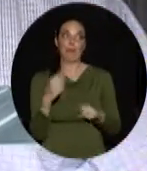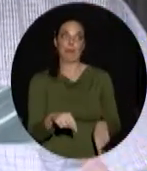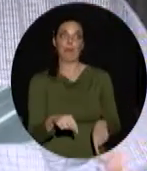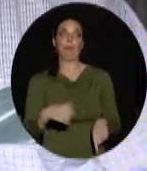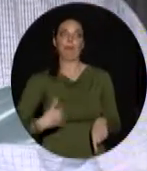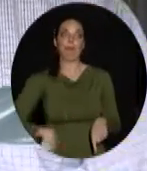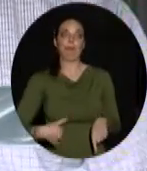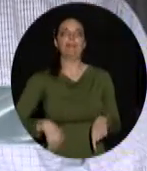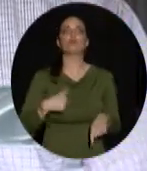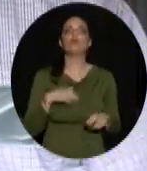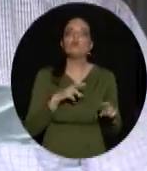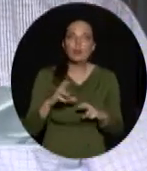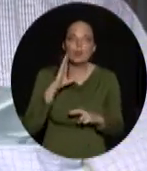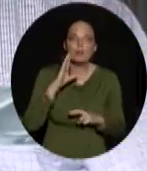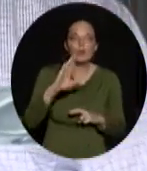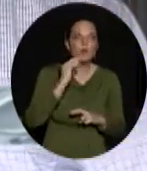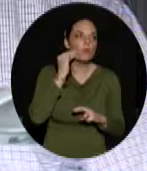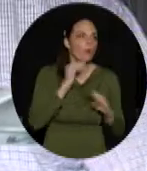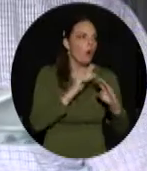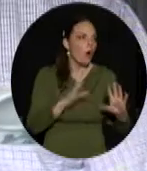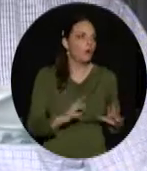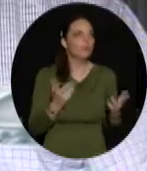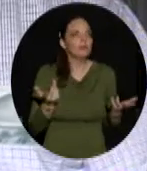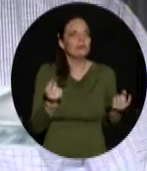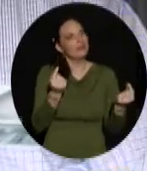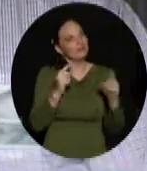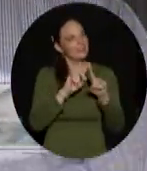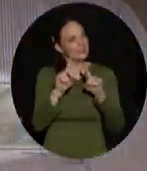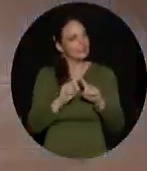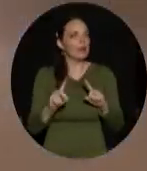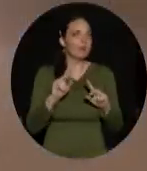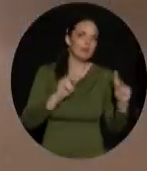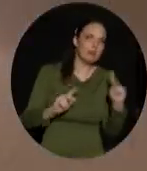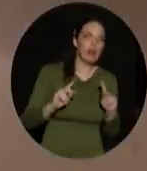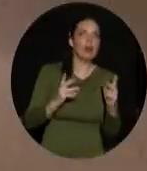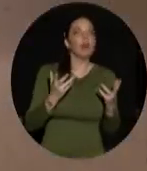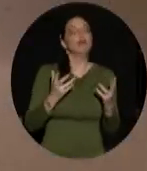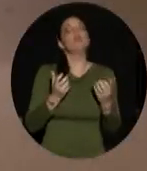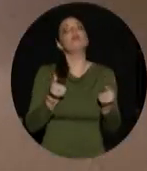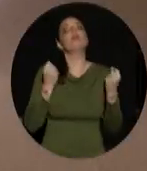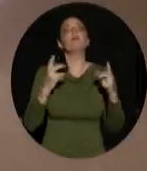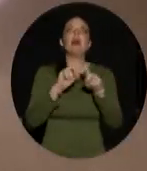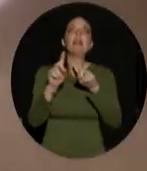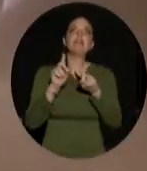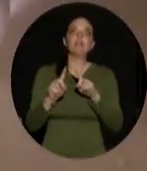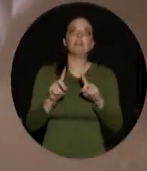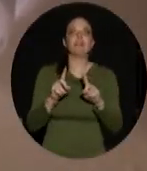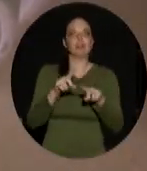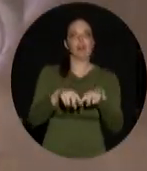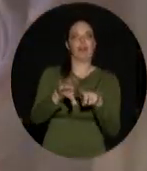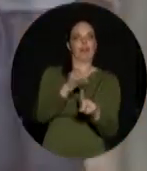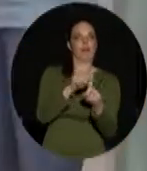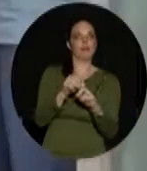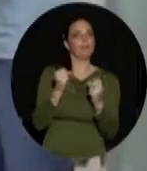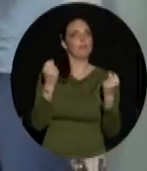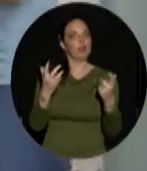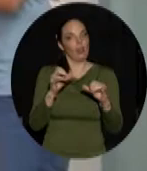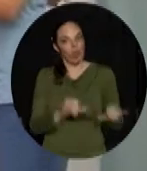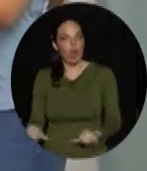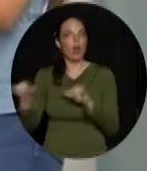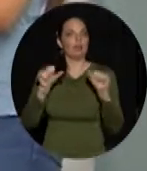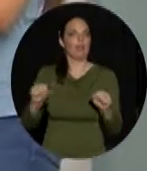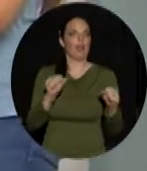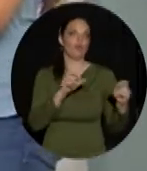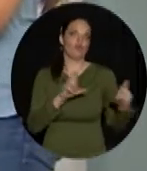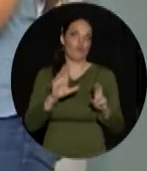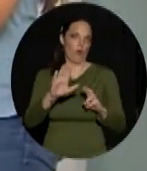Getting ready for winter in your home means a lot of different things to a lot of different people, but there are a lot of standard things that everyone can do to prepare your home. Now is as good